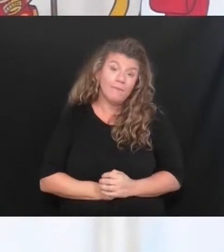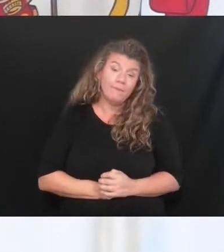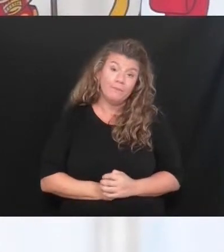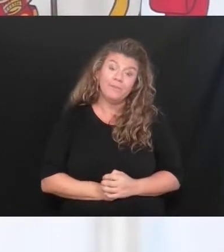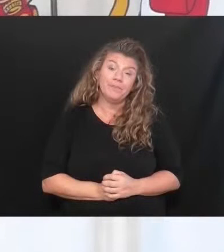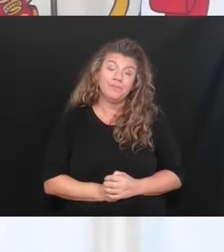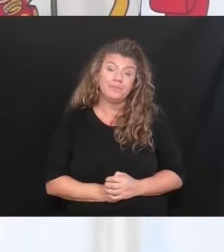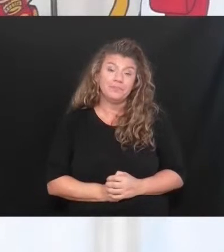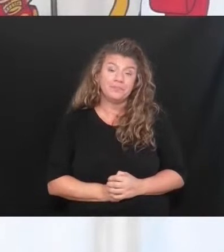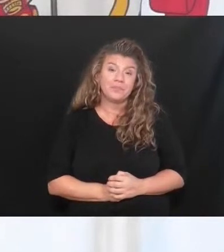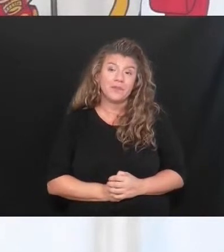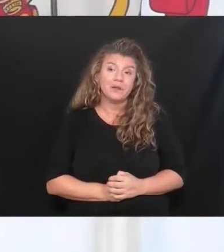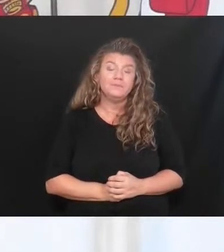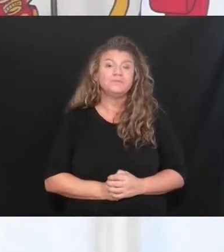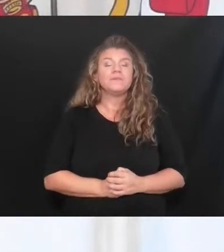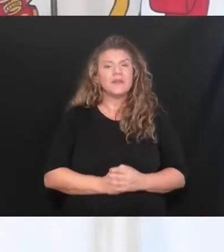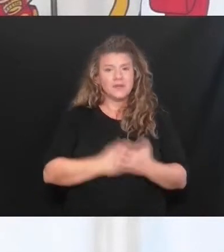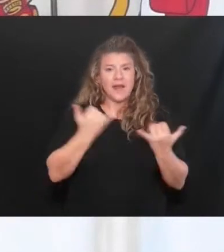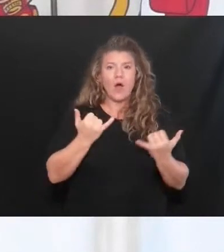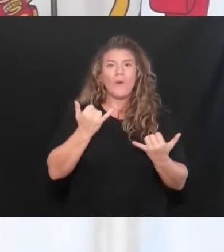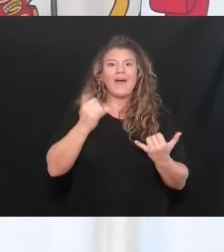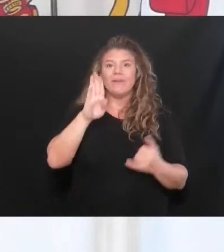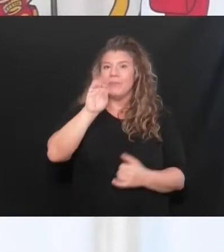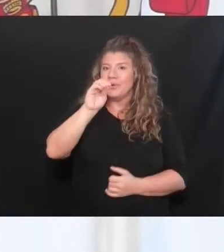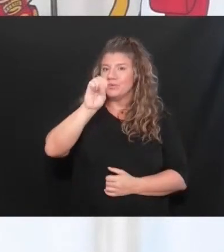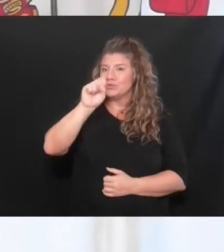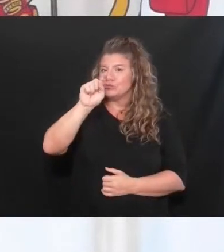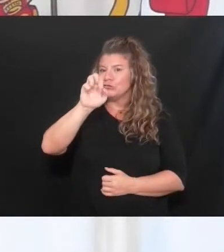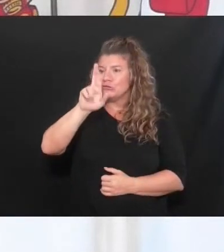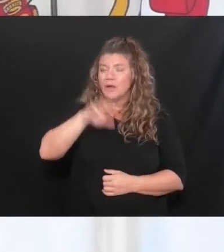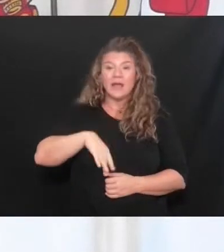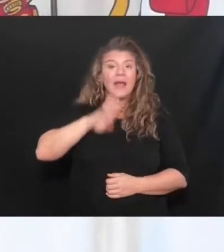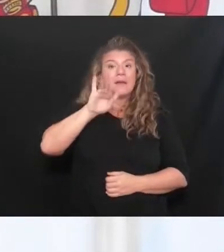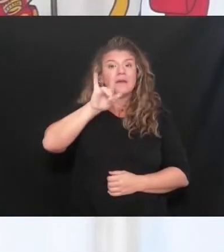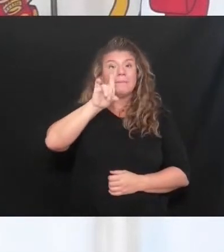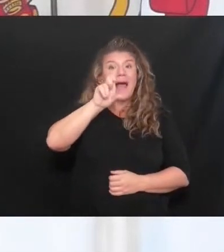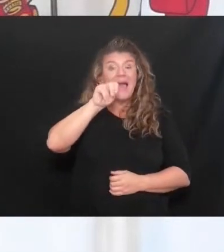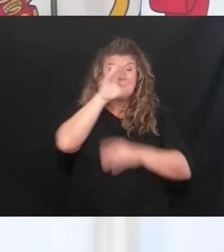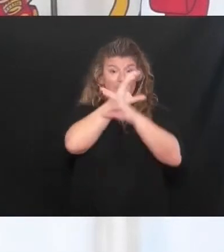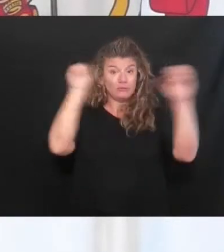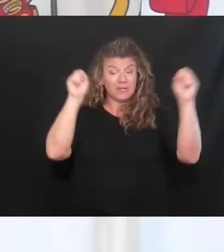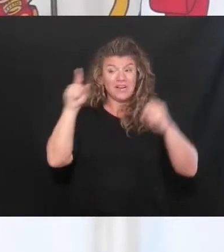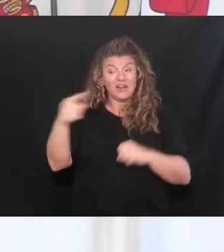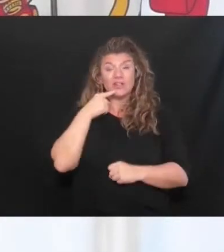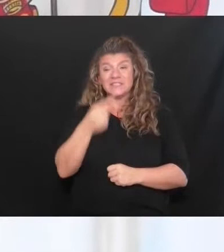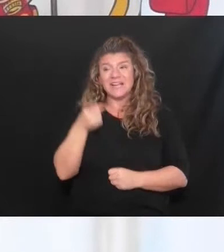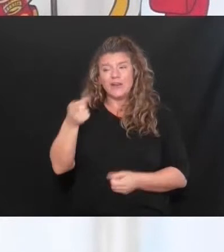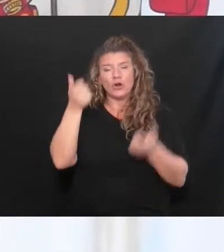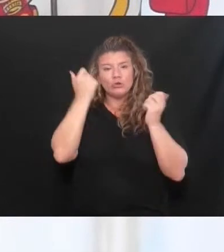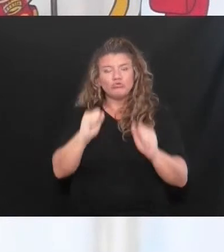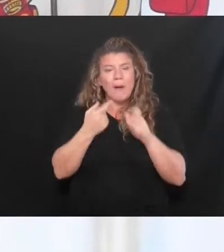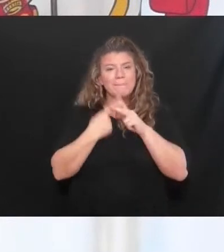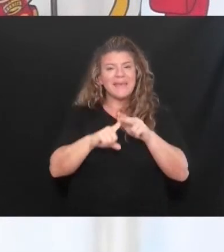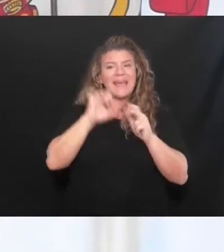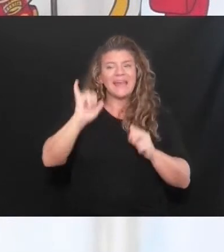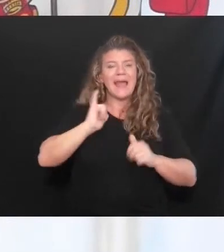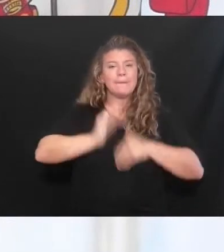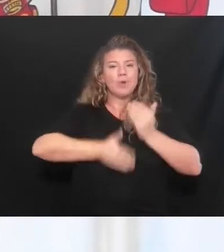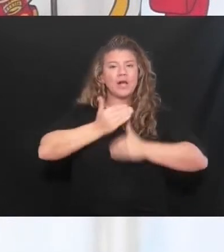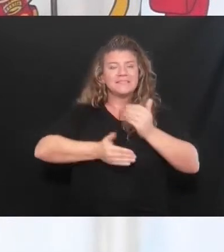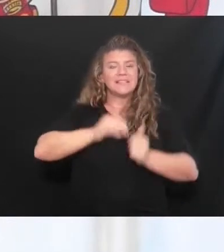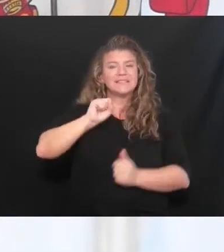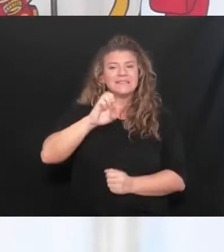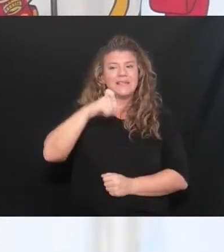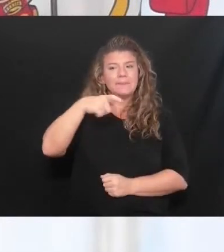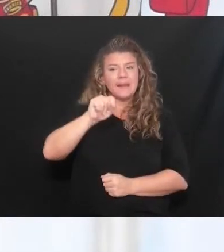From the standpoint of the booster shots, the Biden administration says that they're going to try to begin the process on September